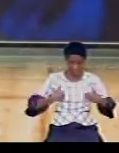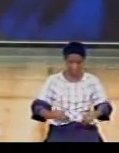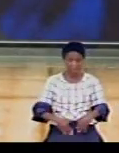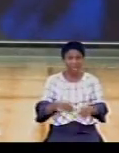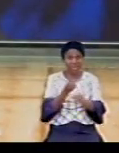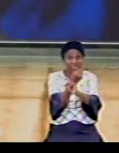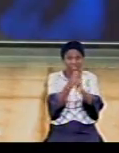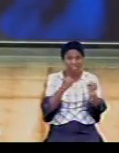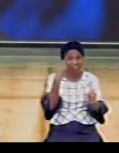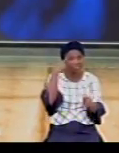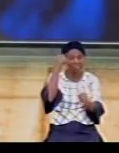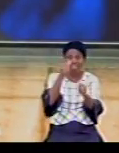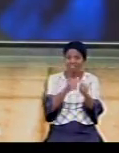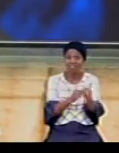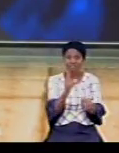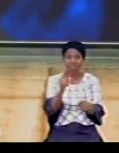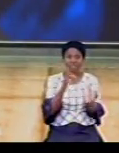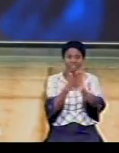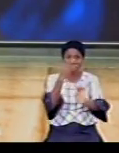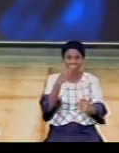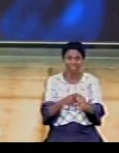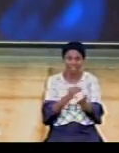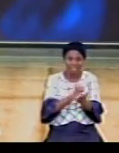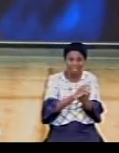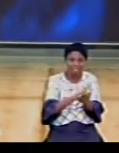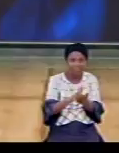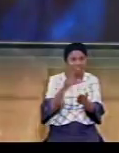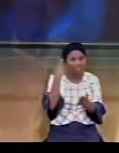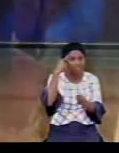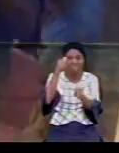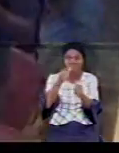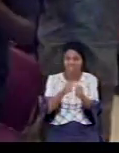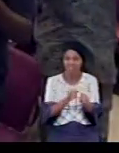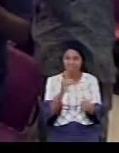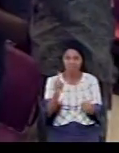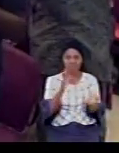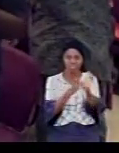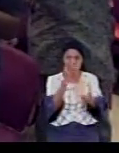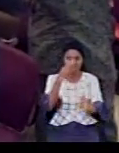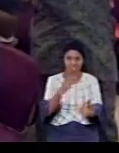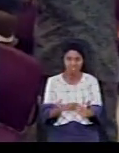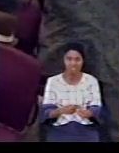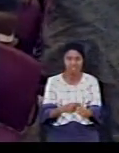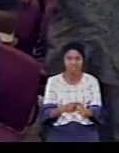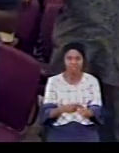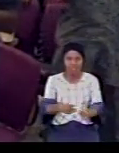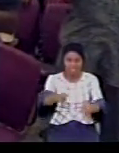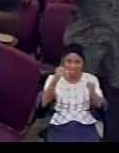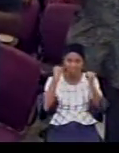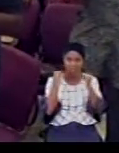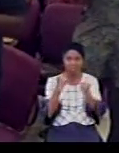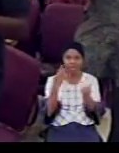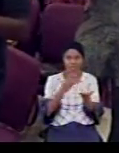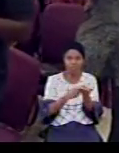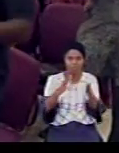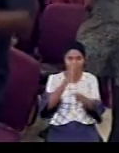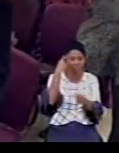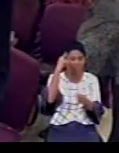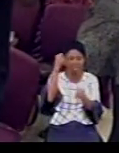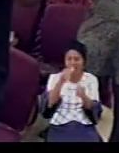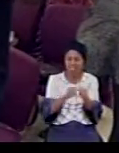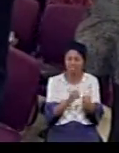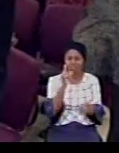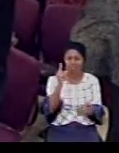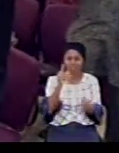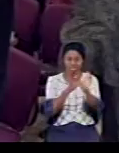Salvation for everyone. Sanctification for everyone. The power of the Holy Ghost for